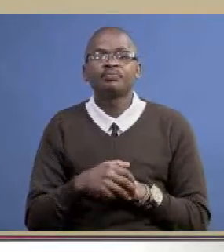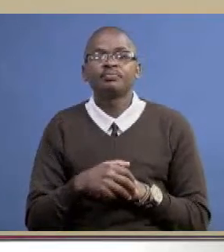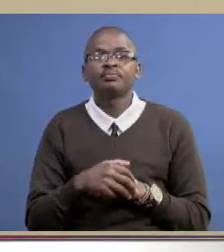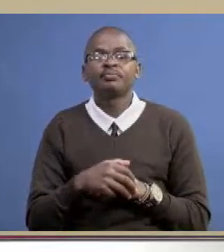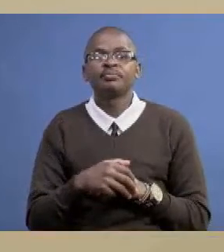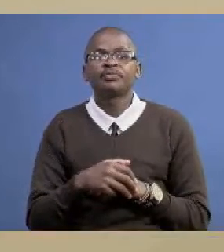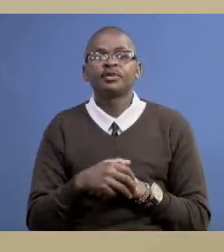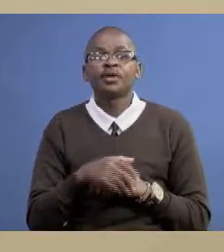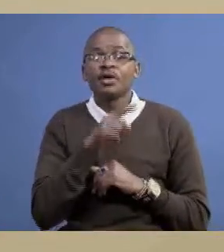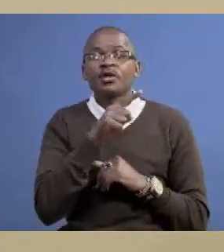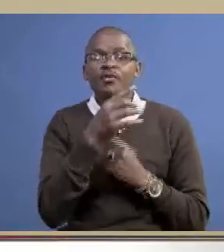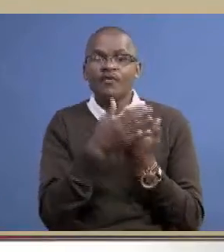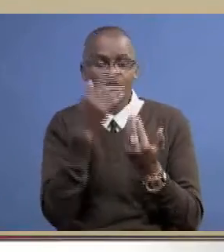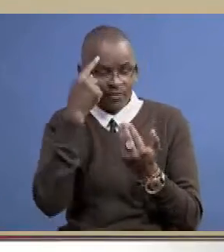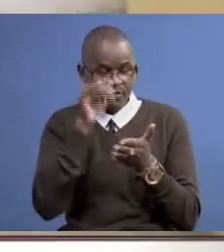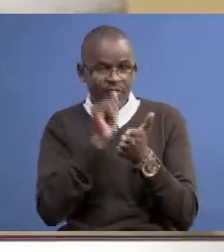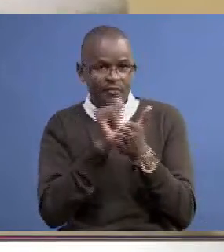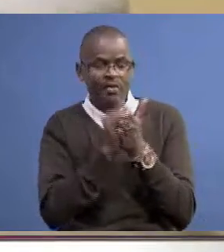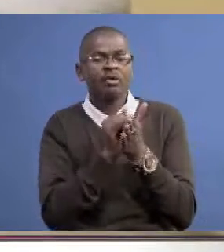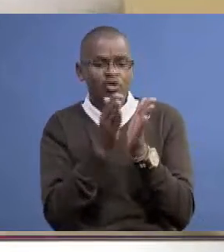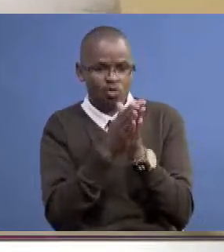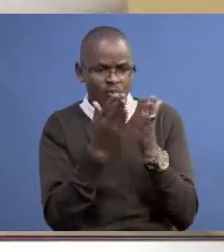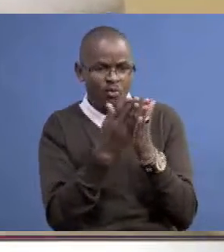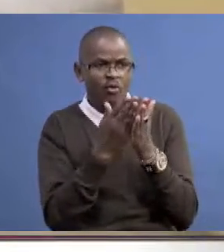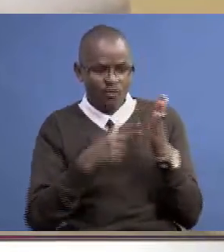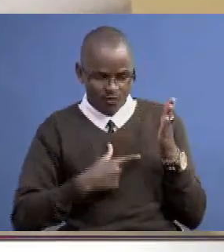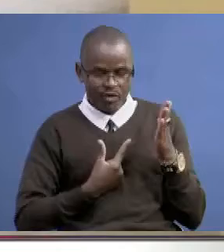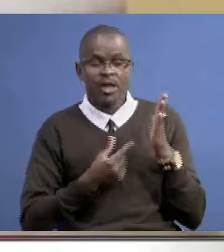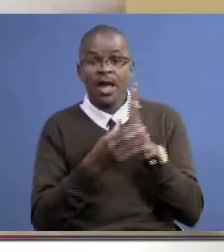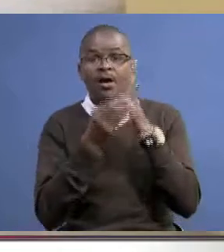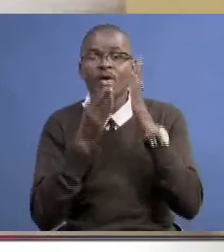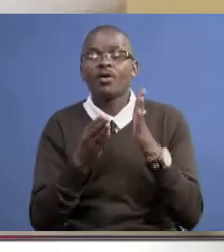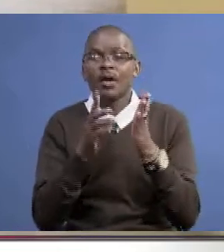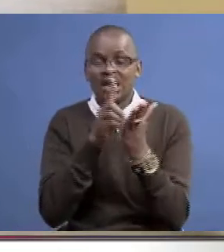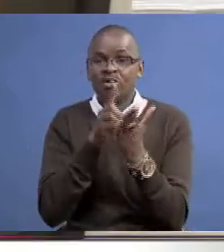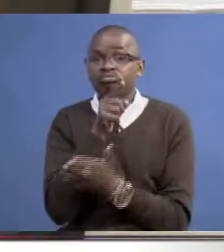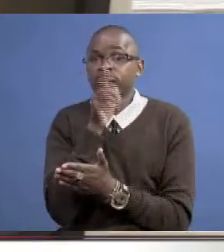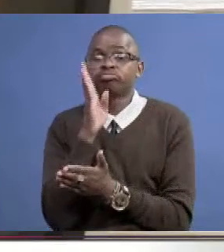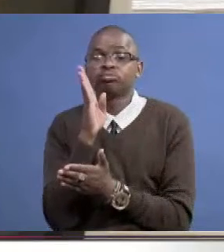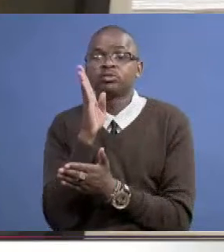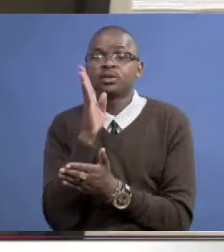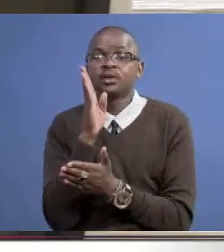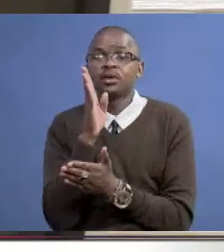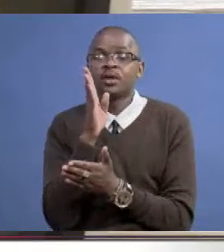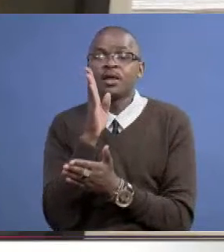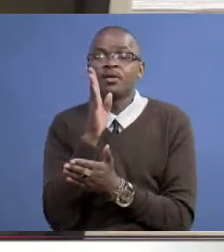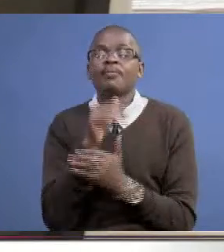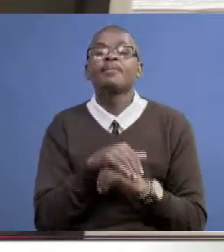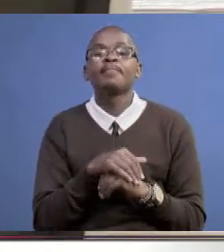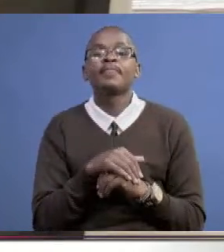A distraught and helpless Rukia Wako managed to book an appointment with a specialist, Dr. Pretson Mukwana, a